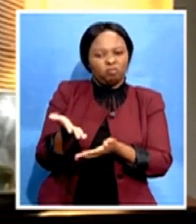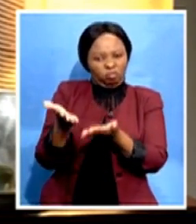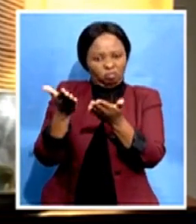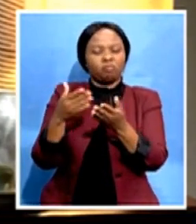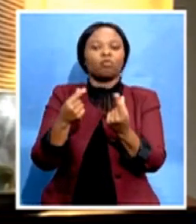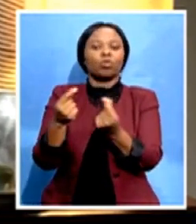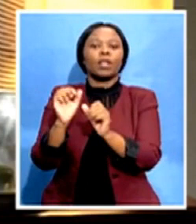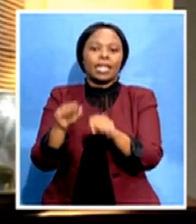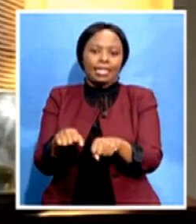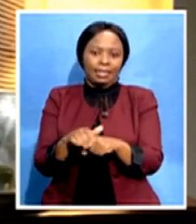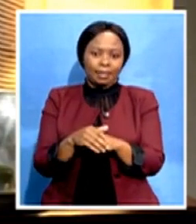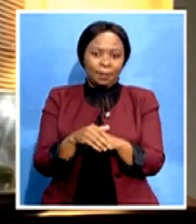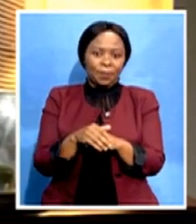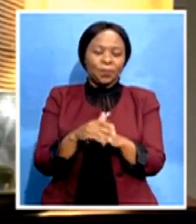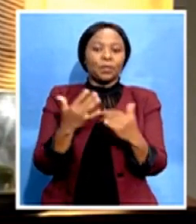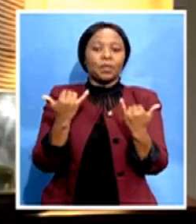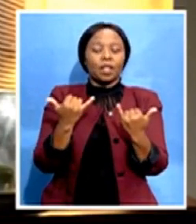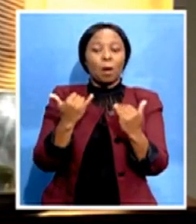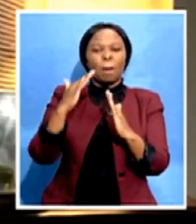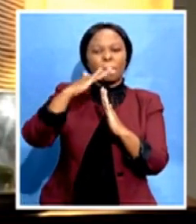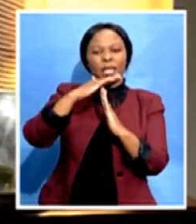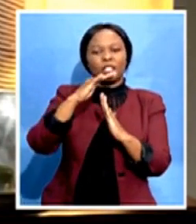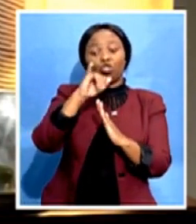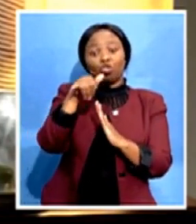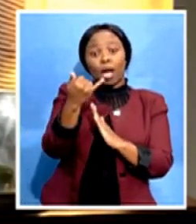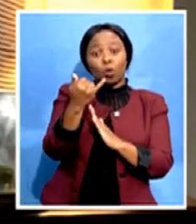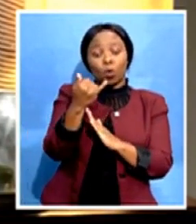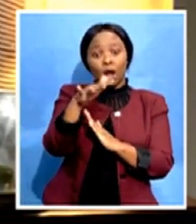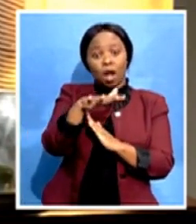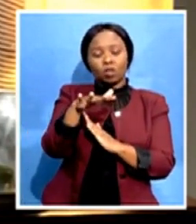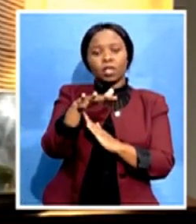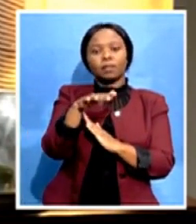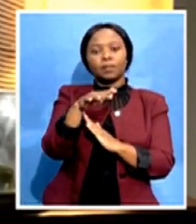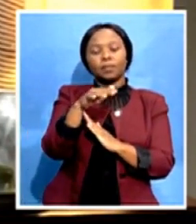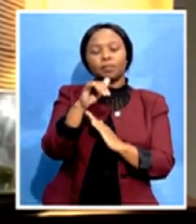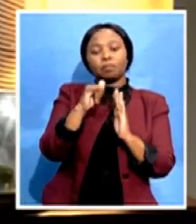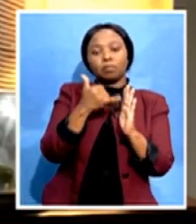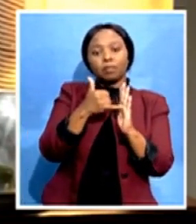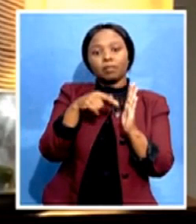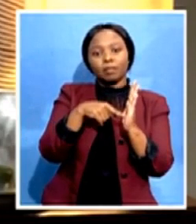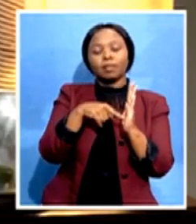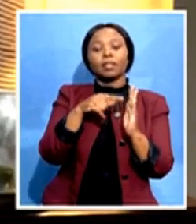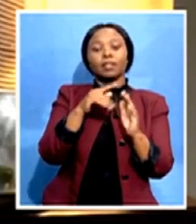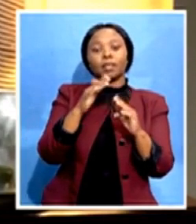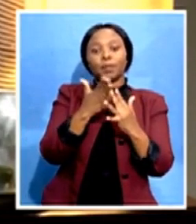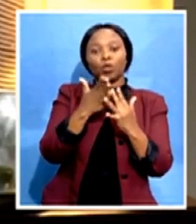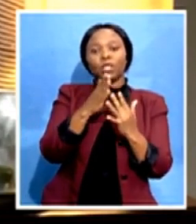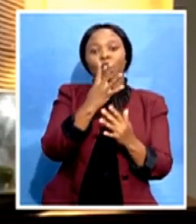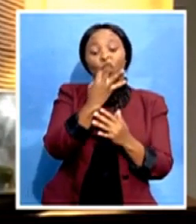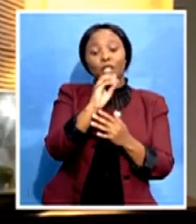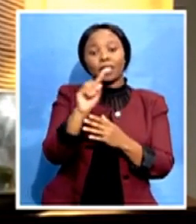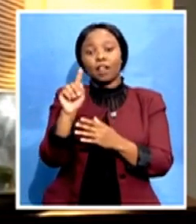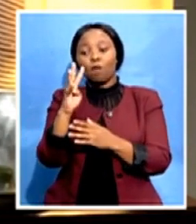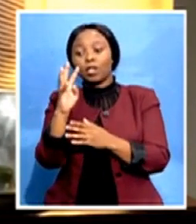of around 130,000 to between 30 and 40,000 today. So there is a